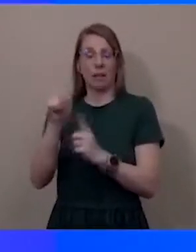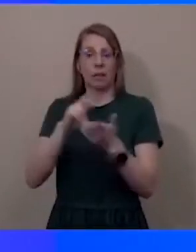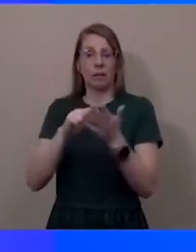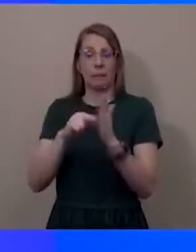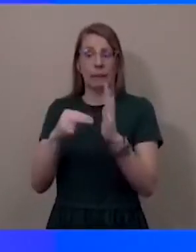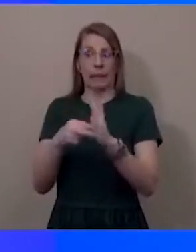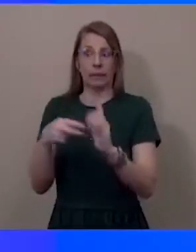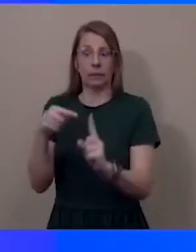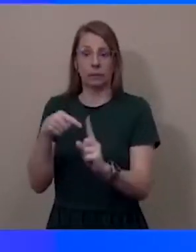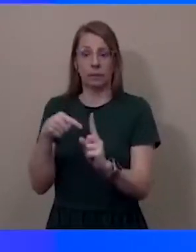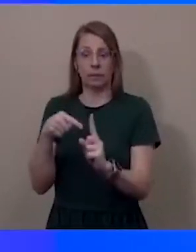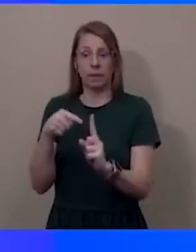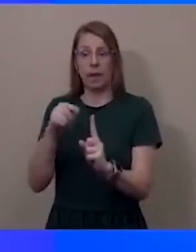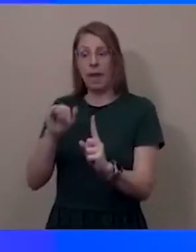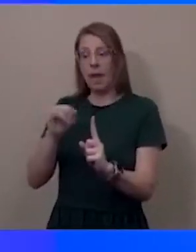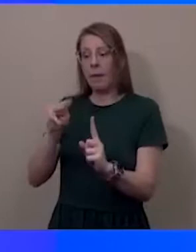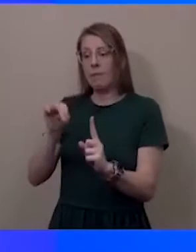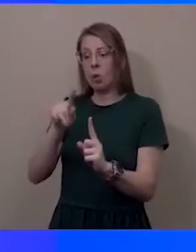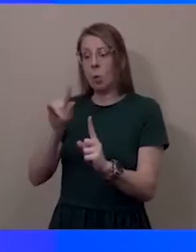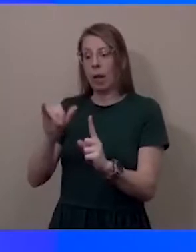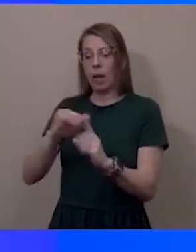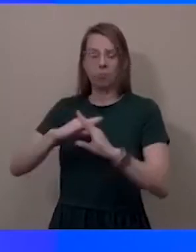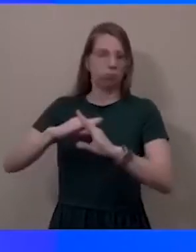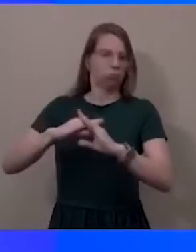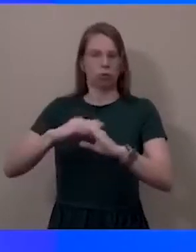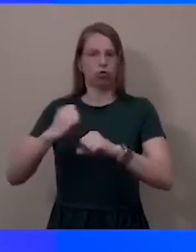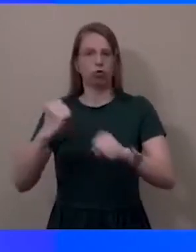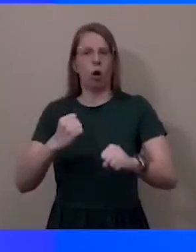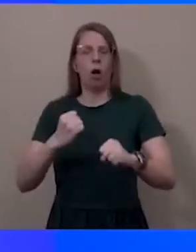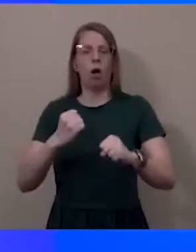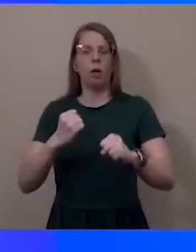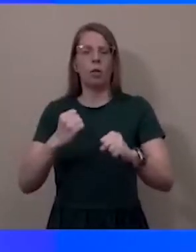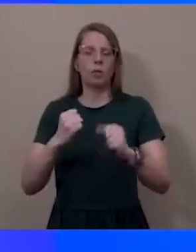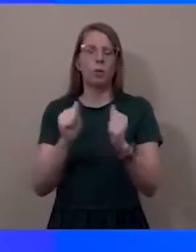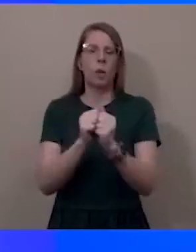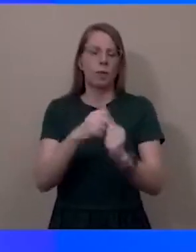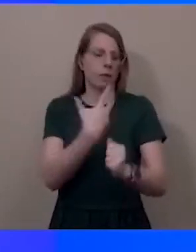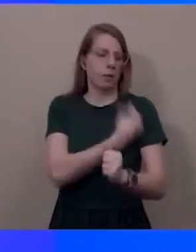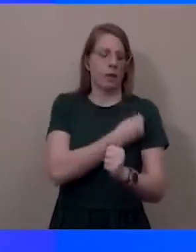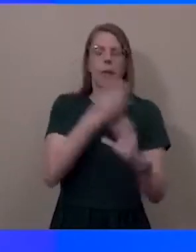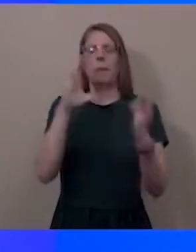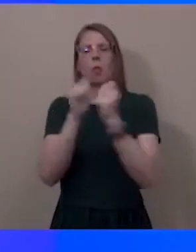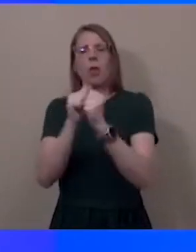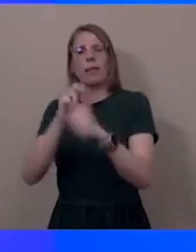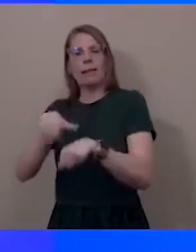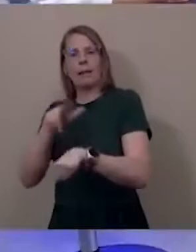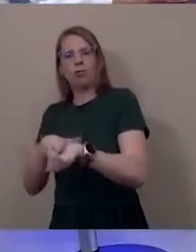better immunity with vaccination as compared to natural immunity. And some emerging